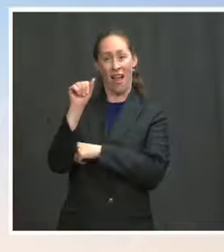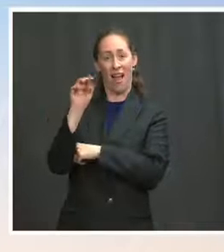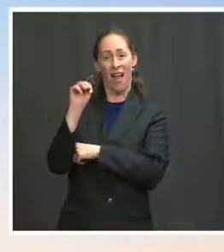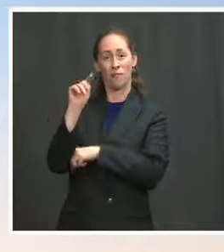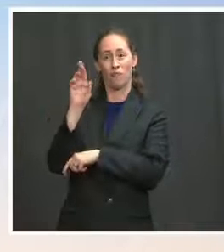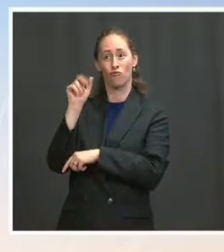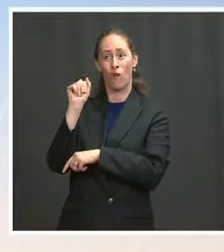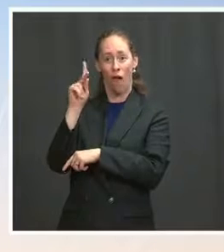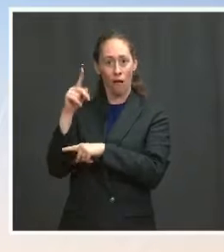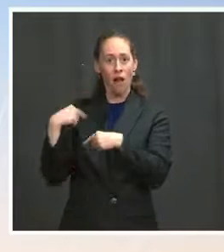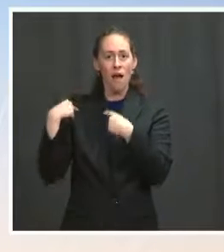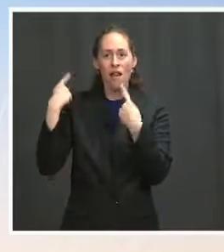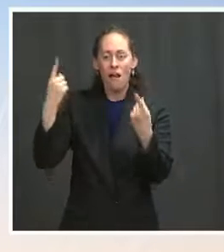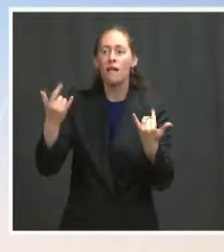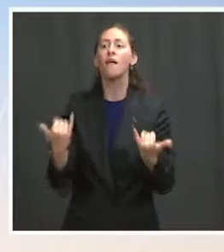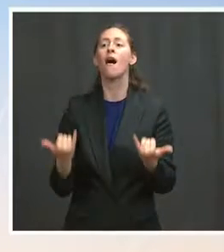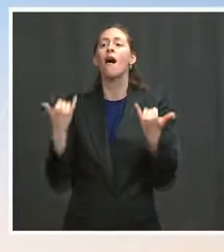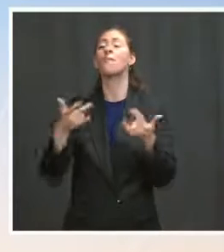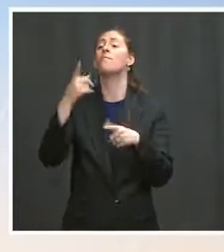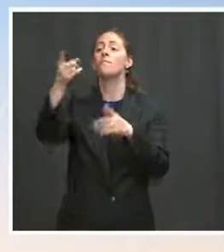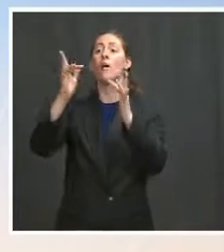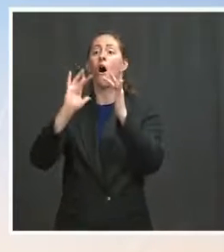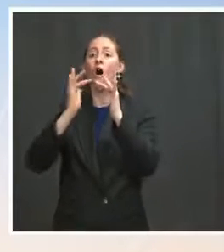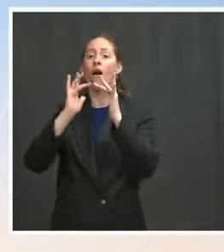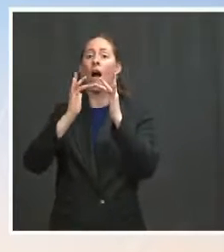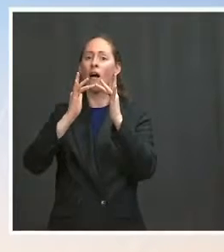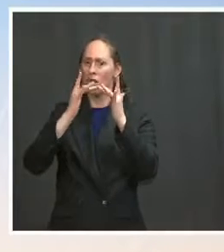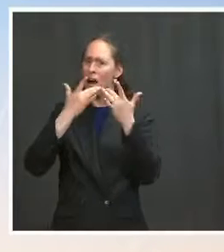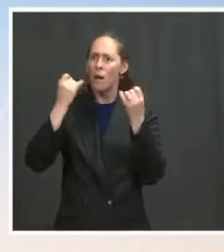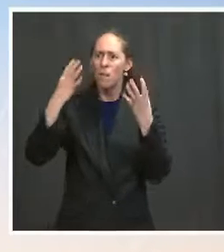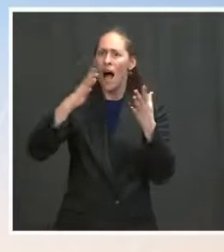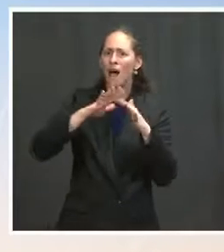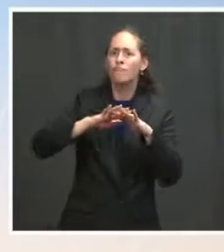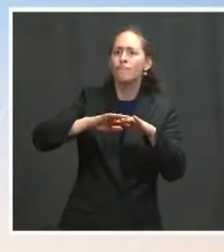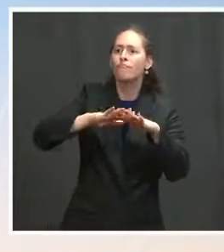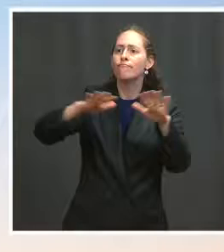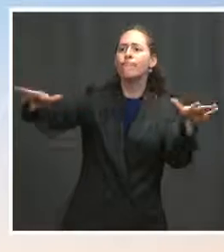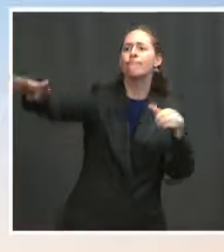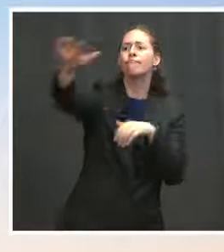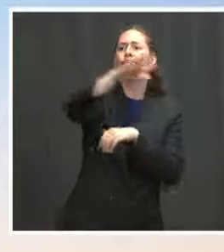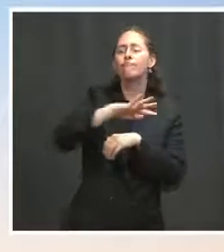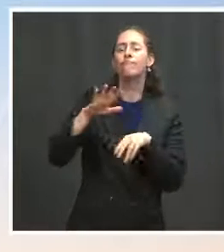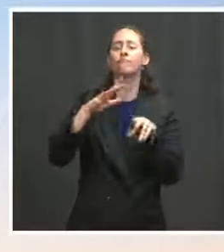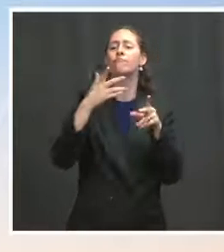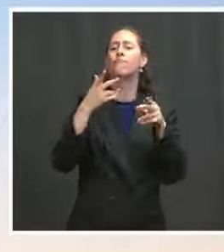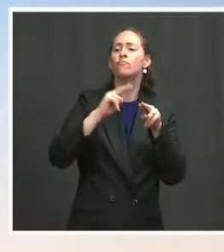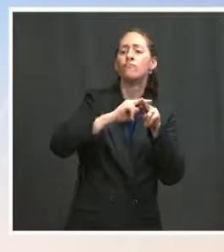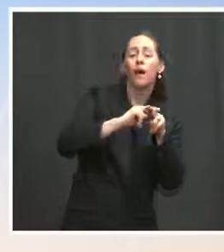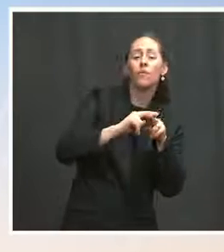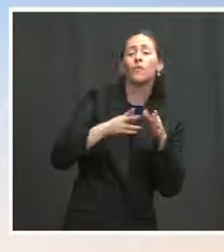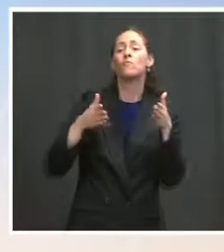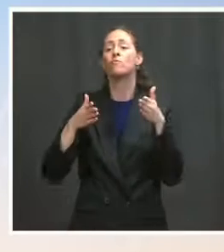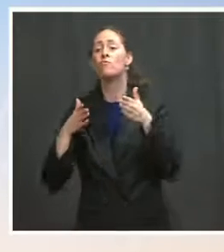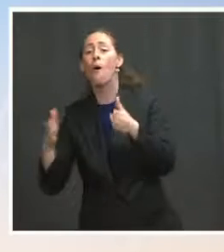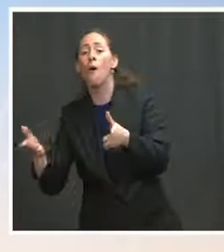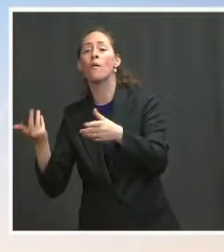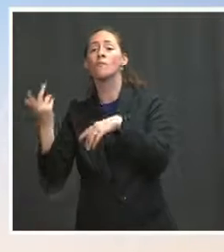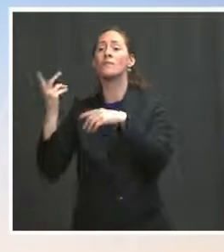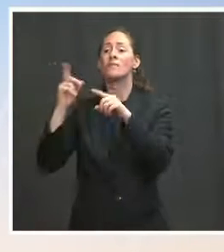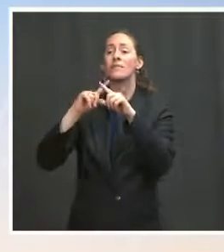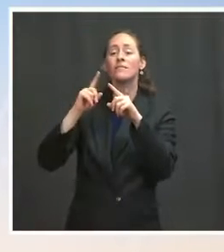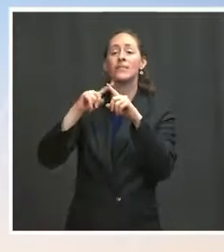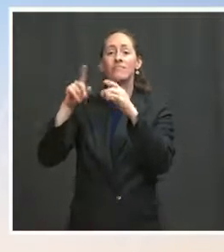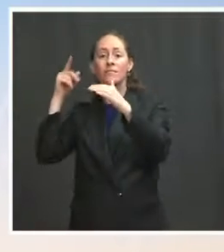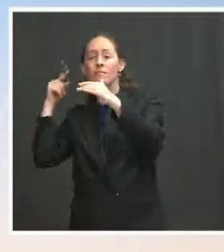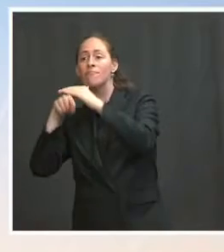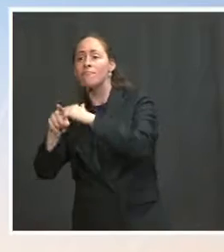That's not exactly a partisan issue. It would rebuild roads and railways and bridges in people's communities, including Republicans. So yes, we fully expect the